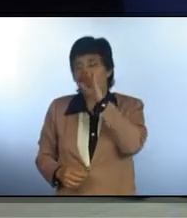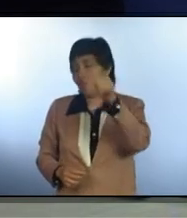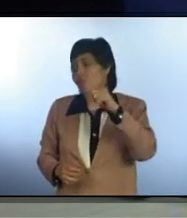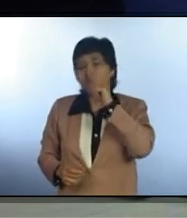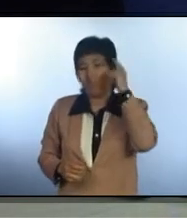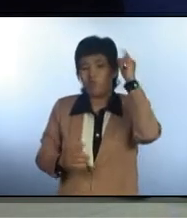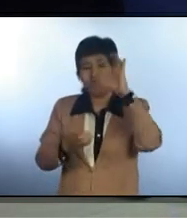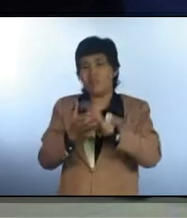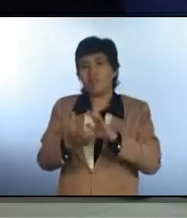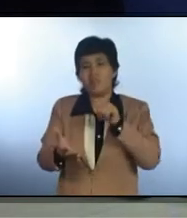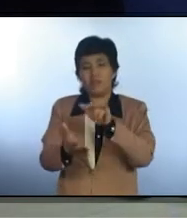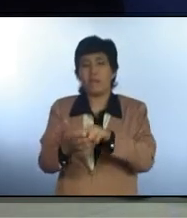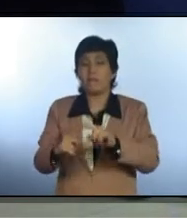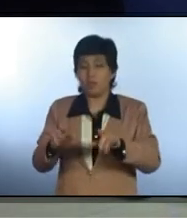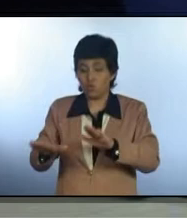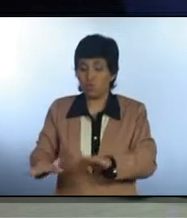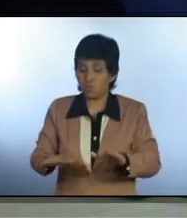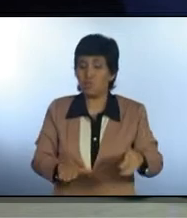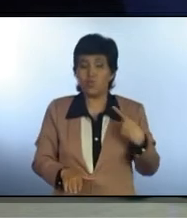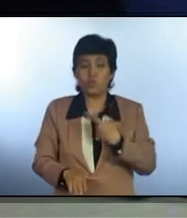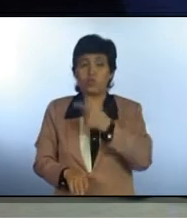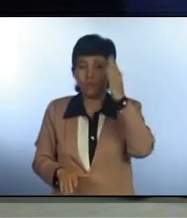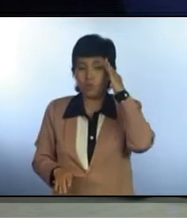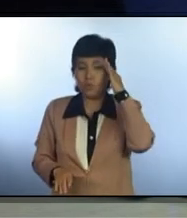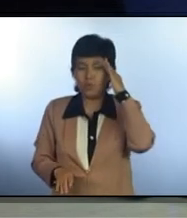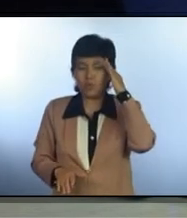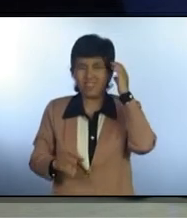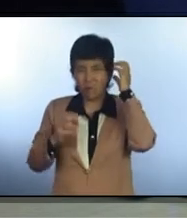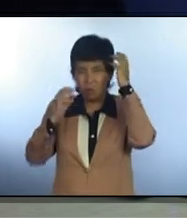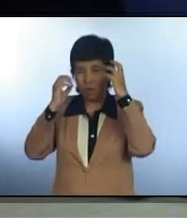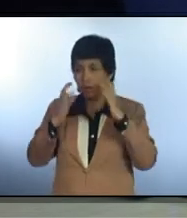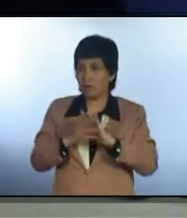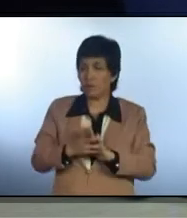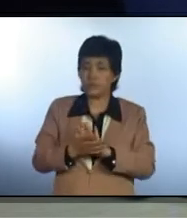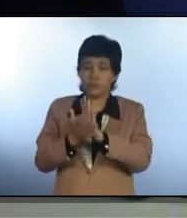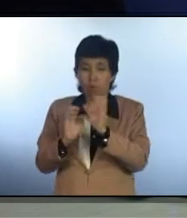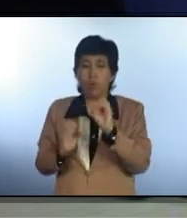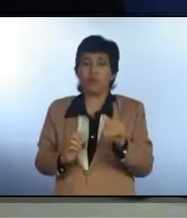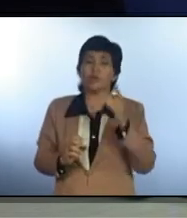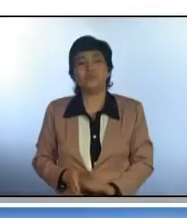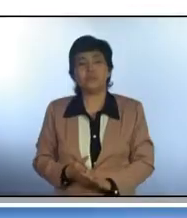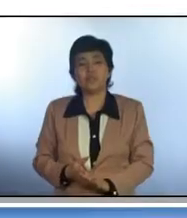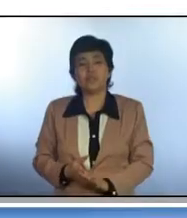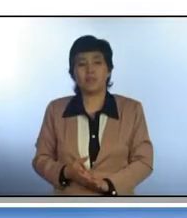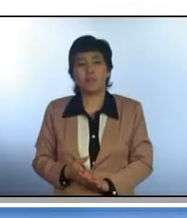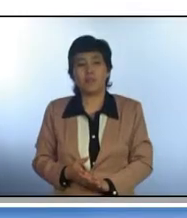okay, we don't believe it. Okay, but children, as we know, they are full of curiosity. Okay,